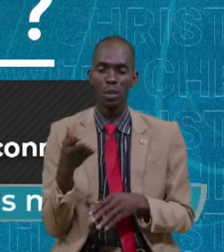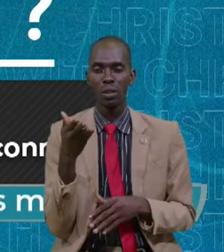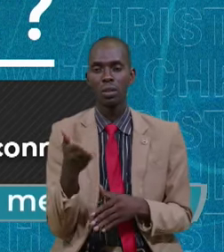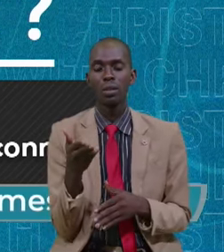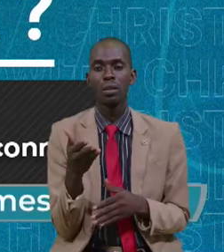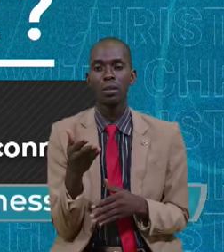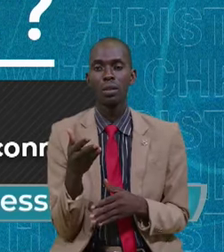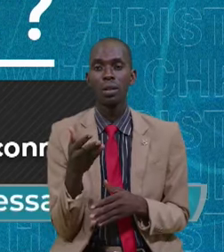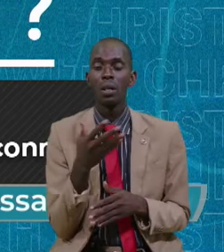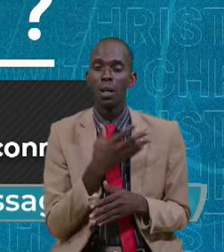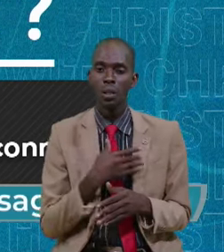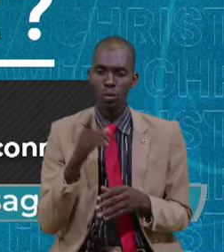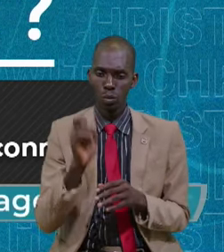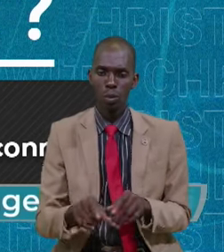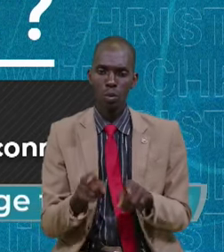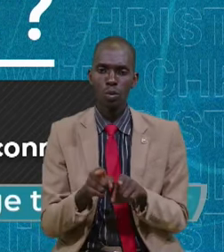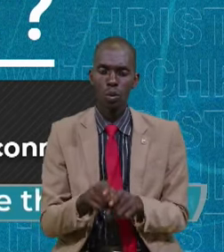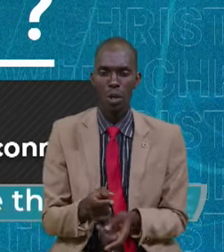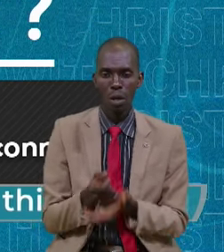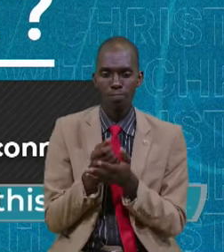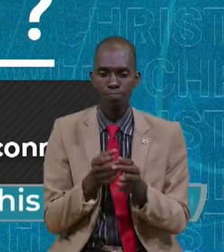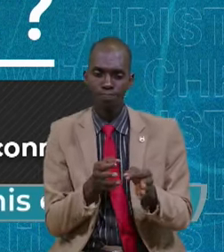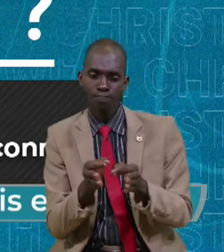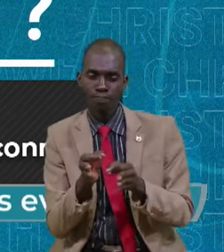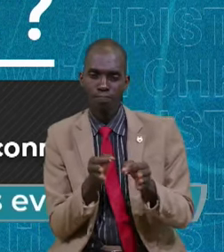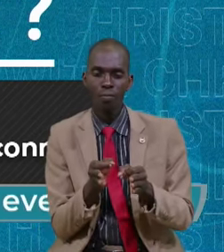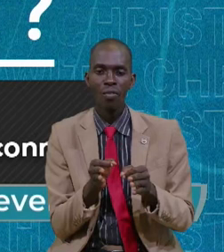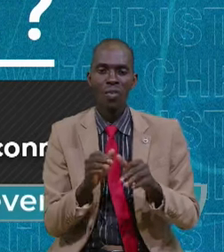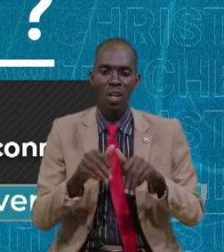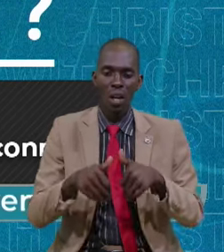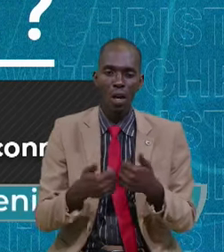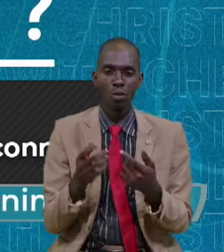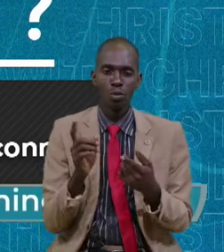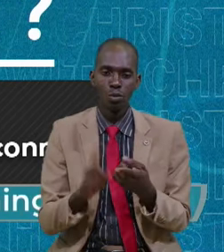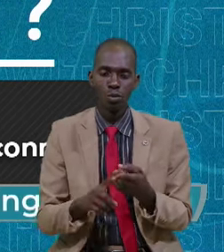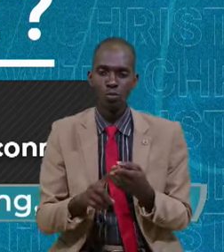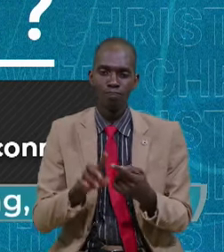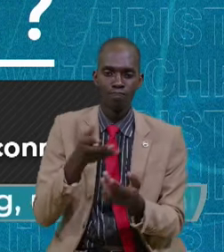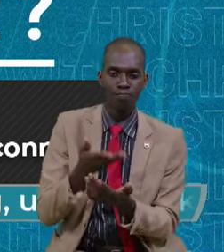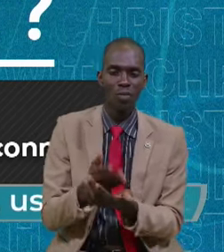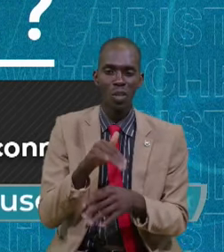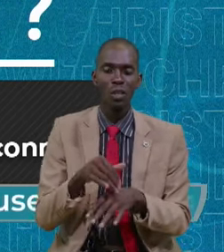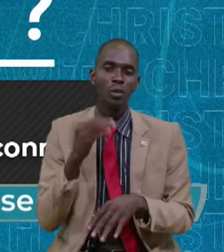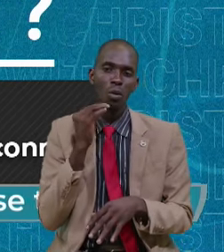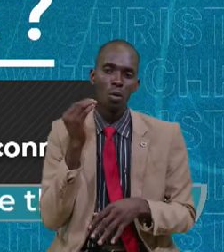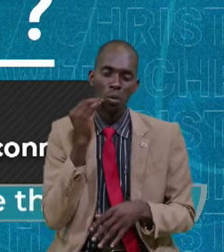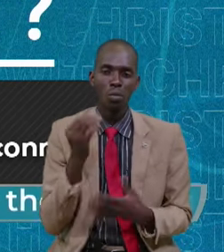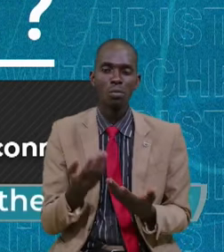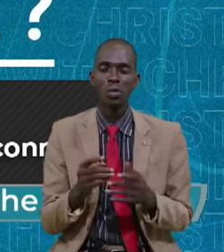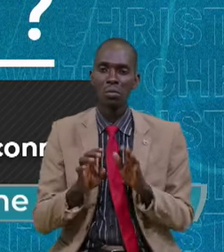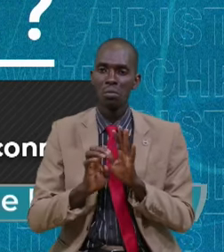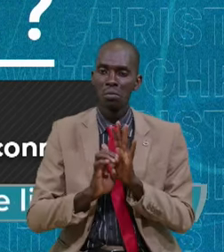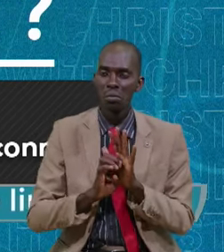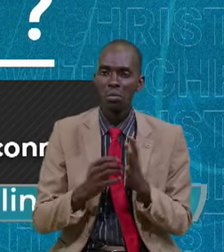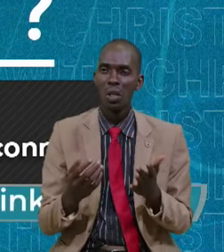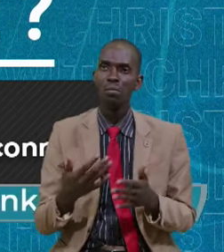can describe it by a particular landmark. Maybe it's a story building, the name, and